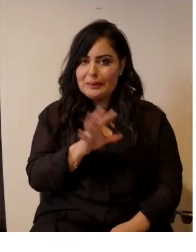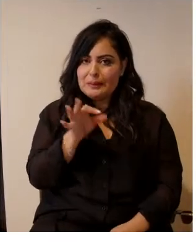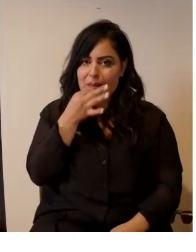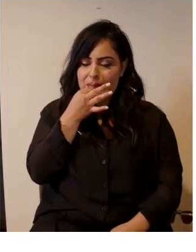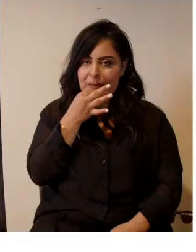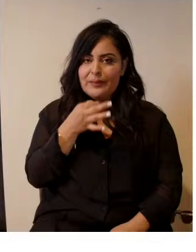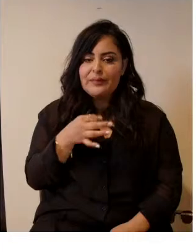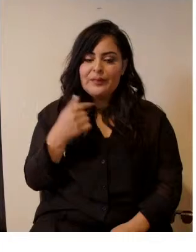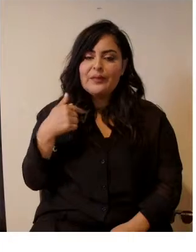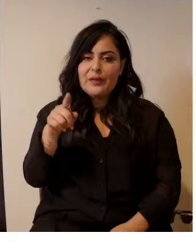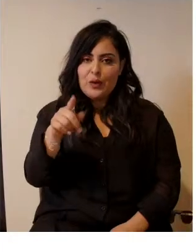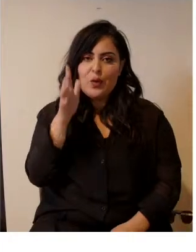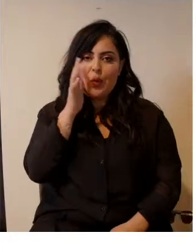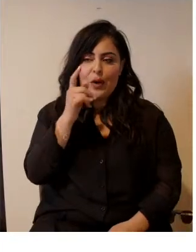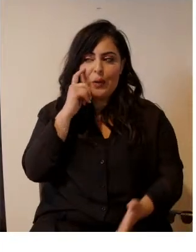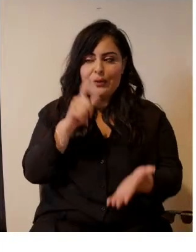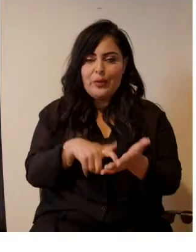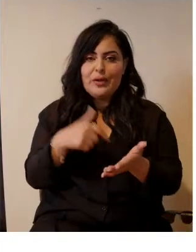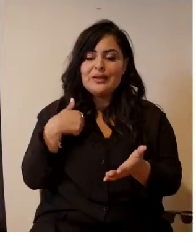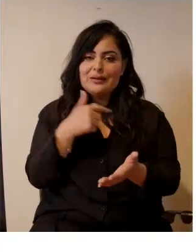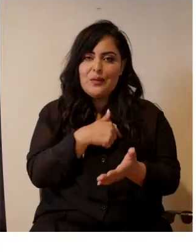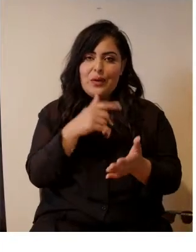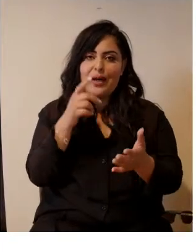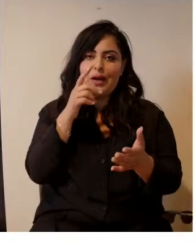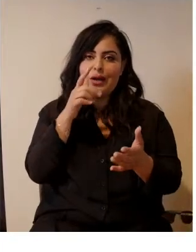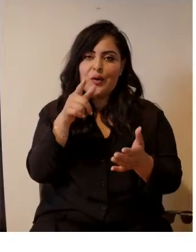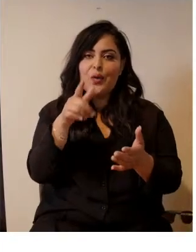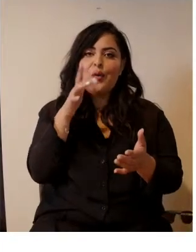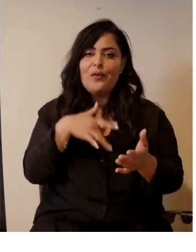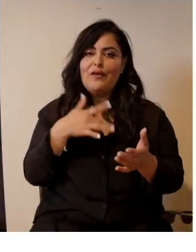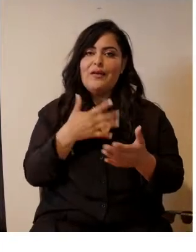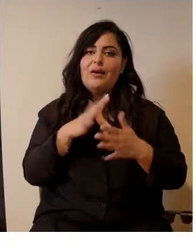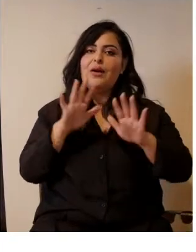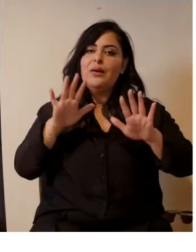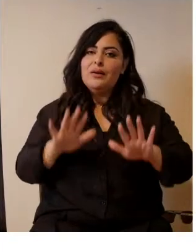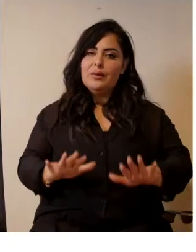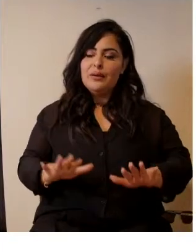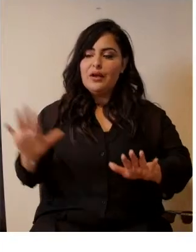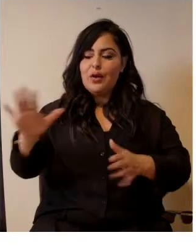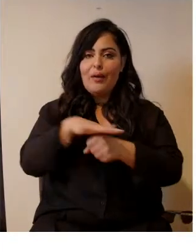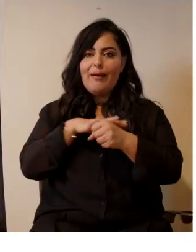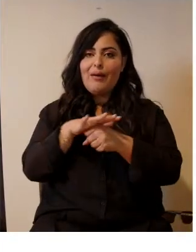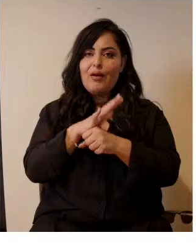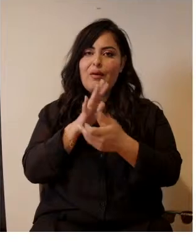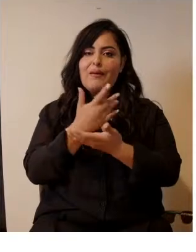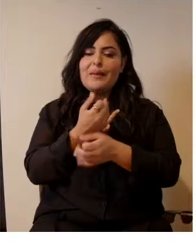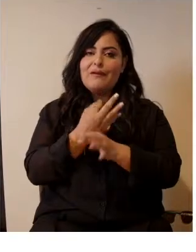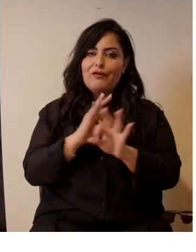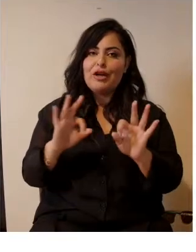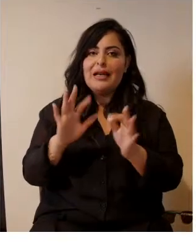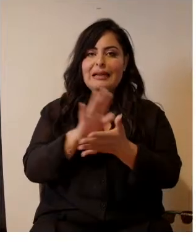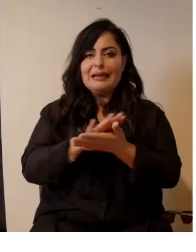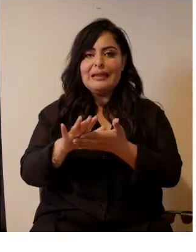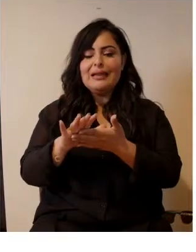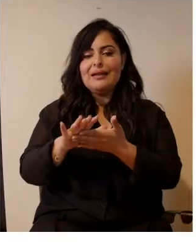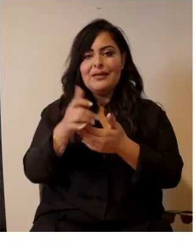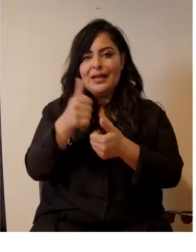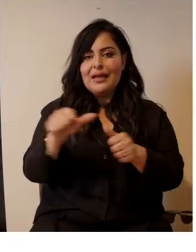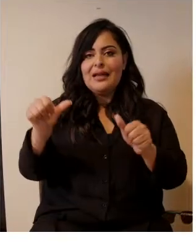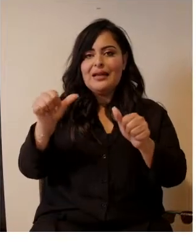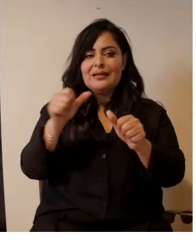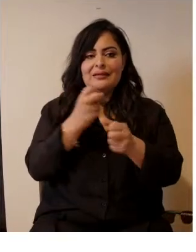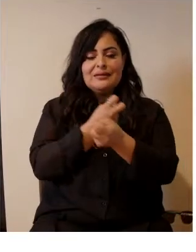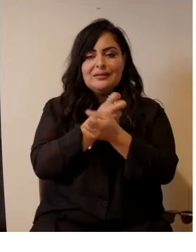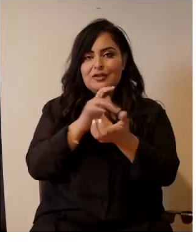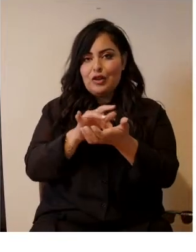And I think you're going to find that this is going to give you some relief to know that your site's going to be cleaned up and free of toxics and ready for reconstruction in a very short